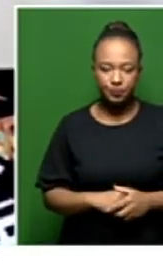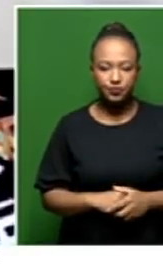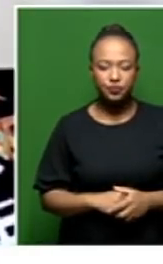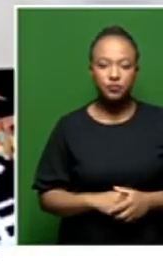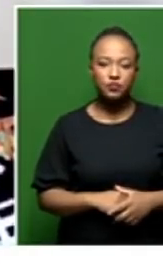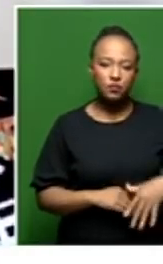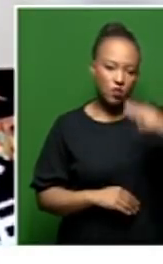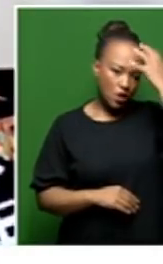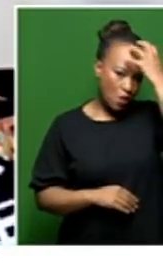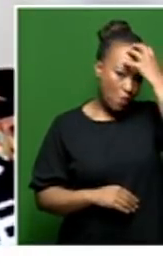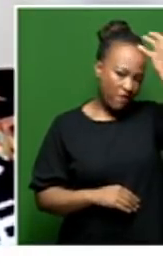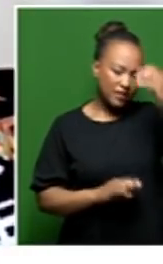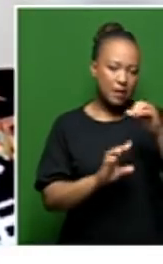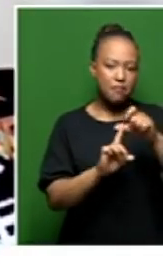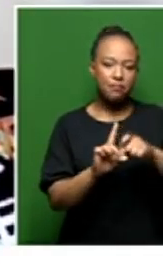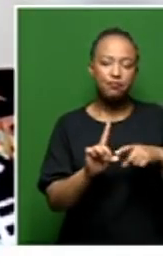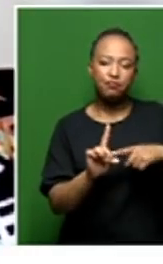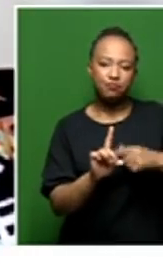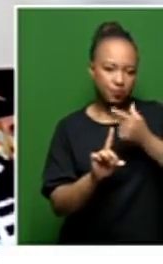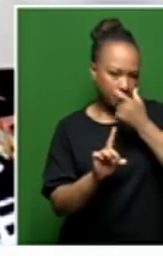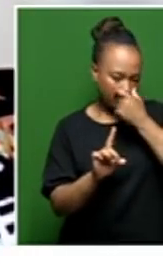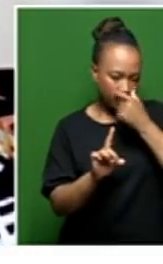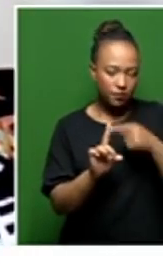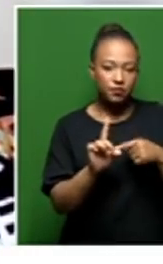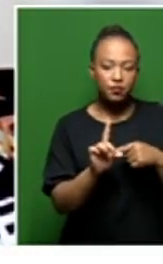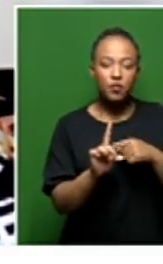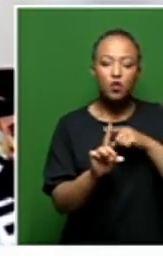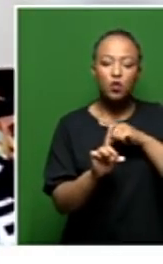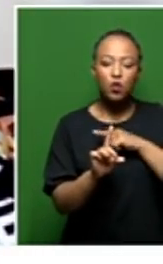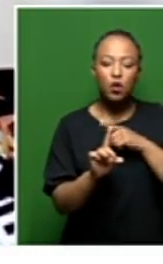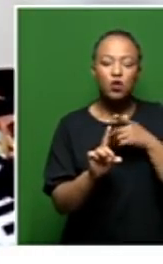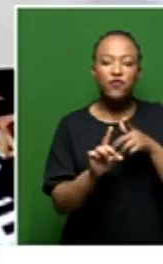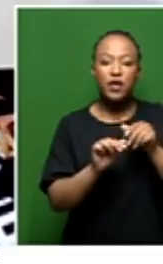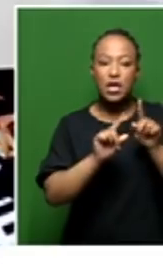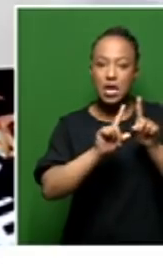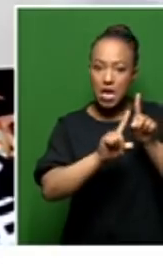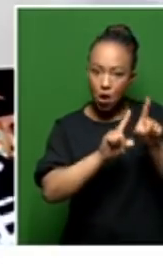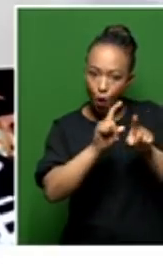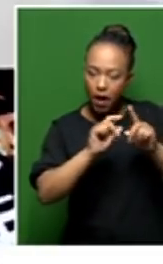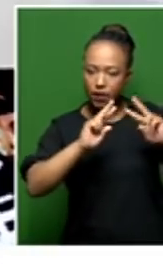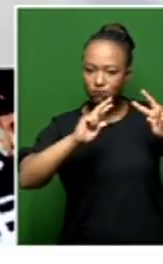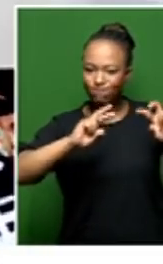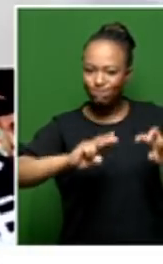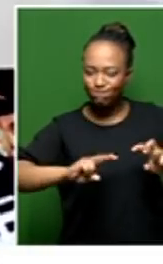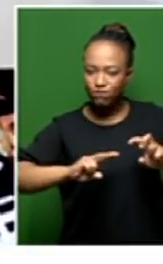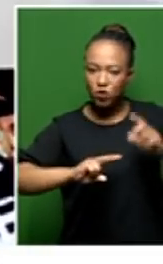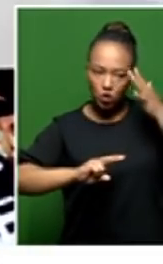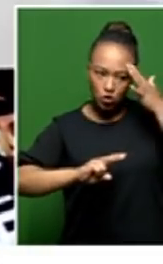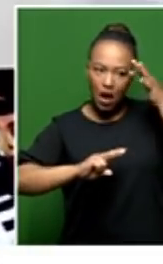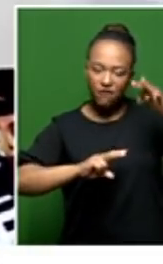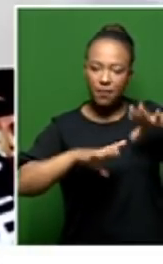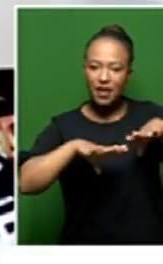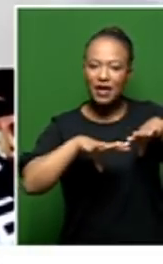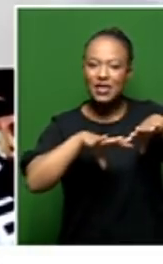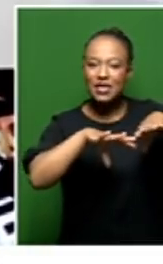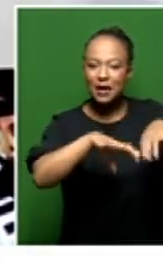Professor Madonsela, the inquiry was to establish whether, in fact, there was state capture. I think you